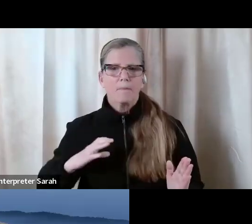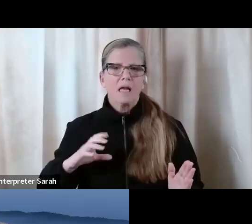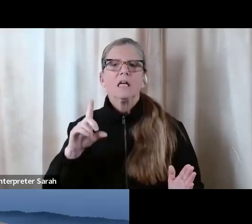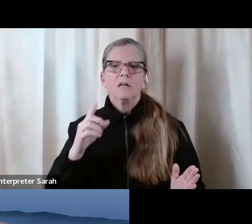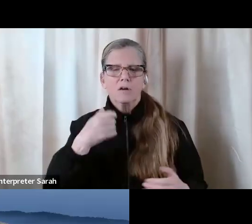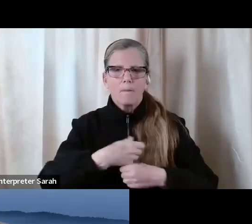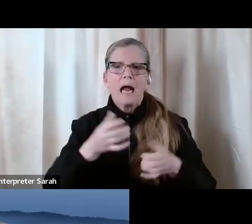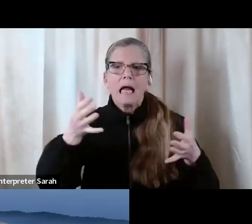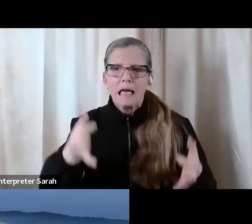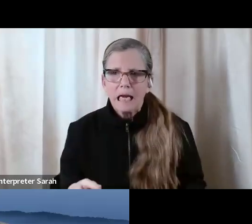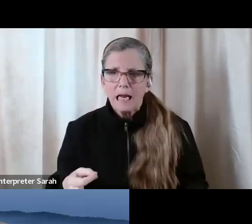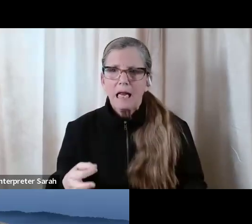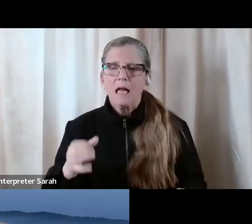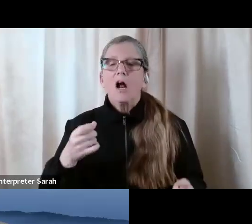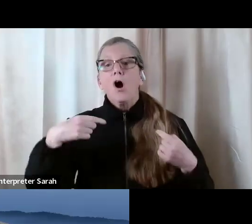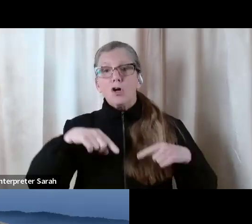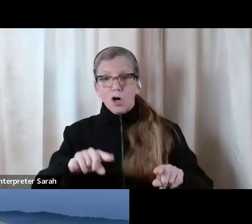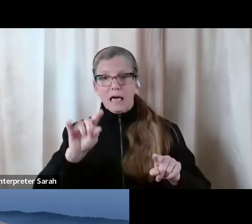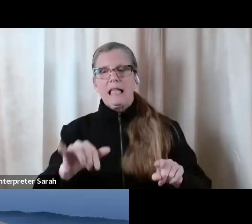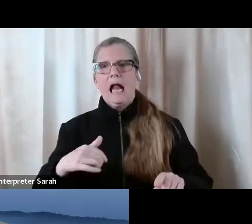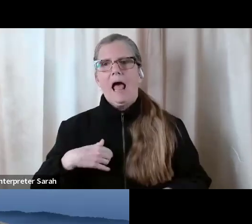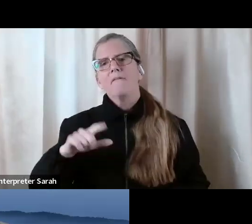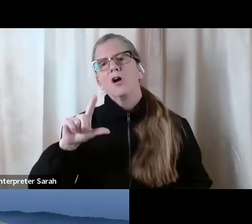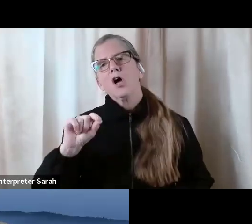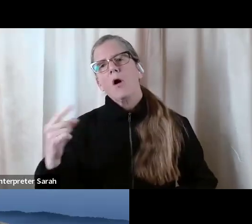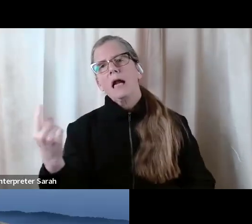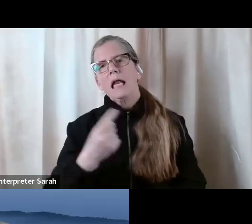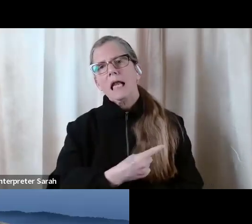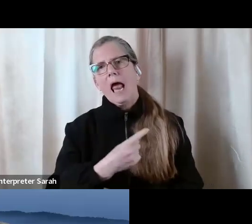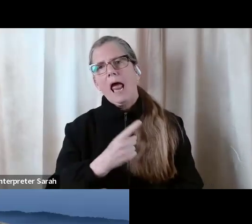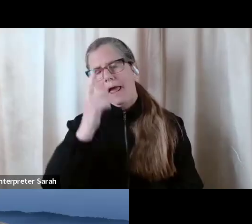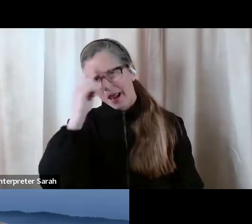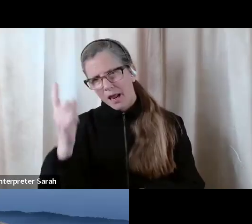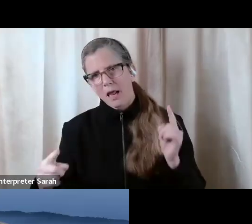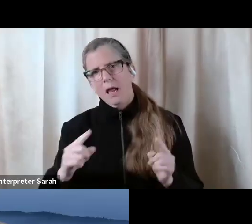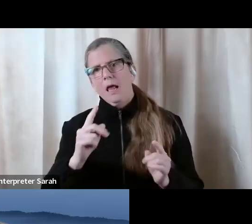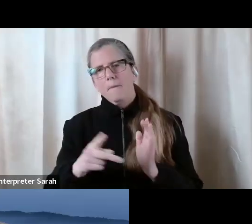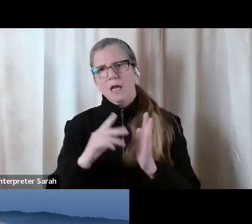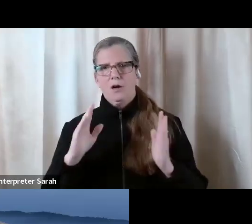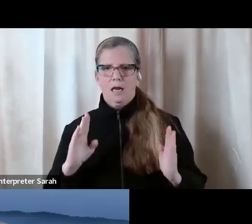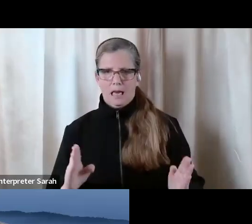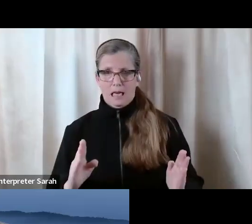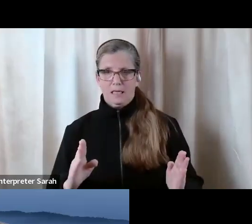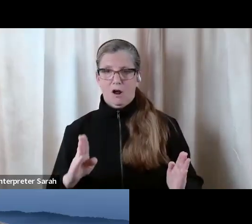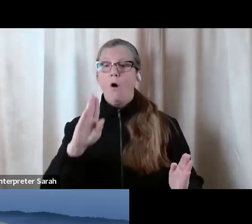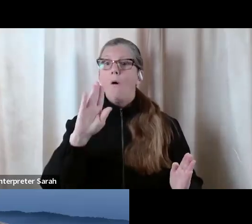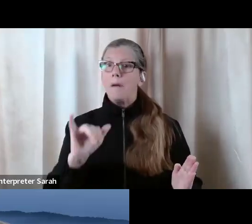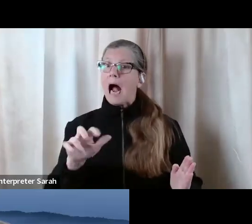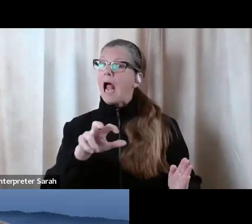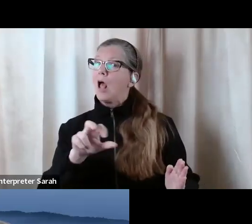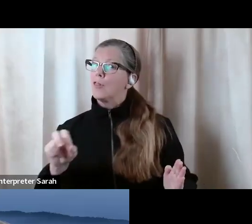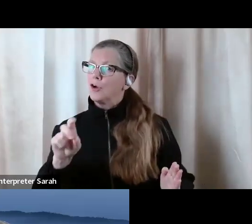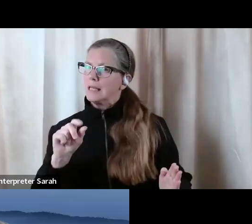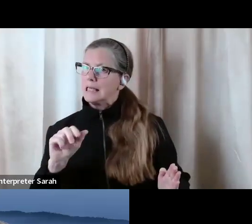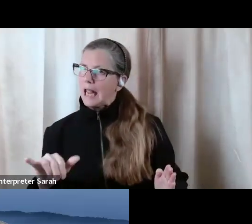20-day protest period. So by the 30-day, if additional information